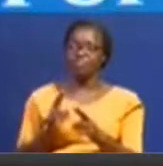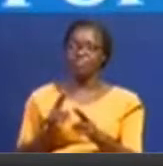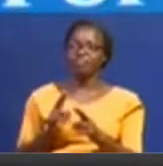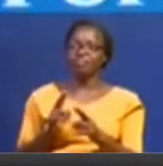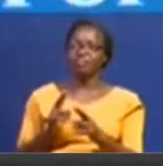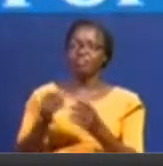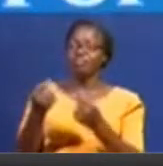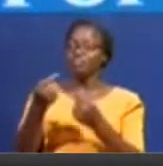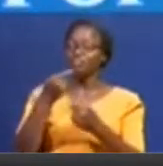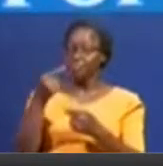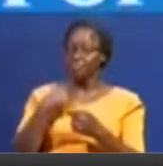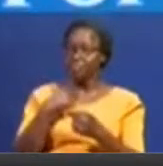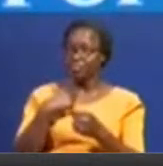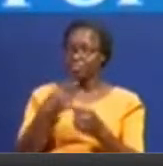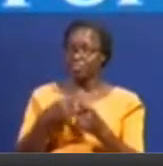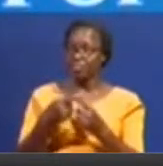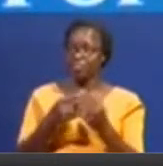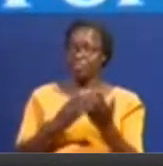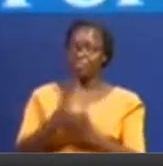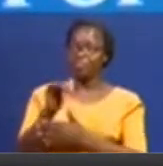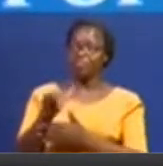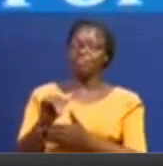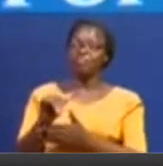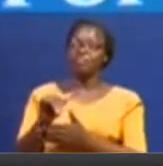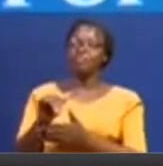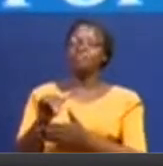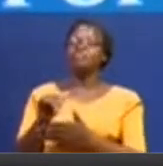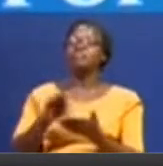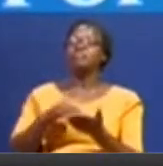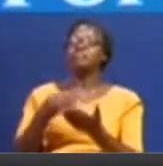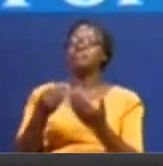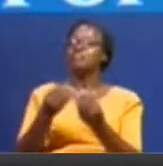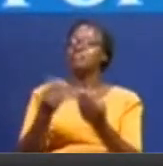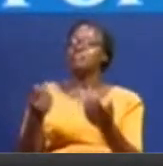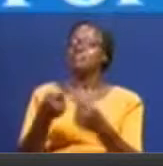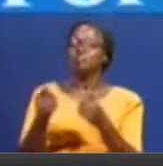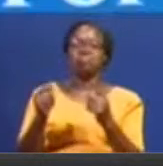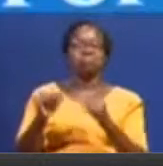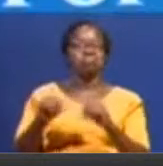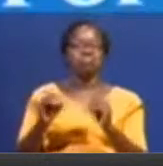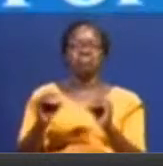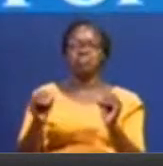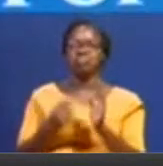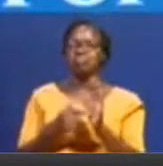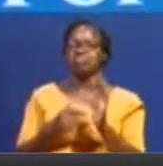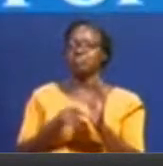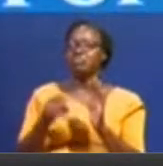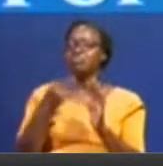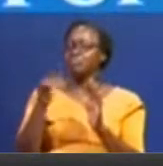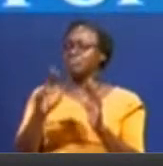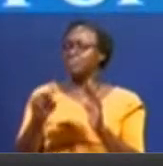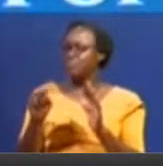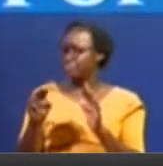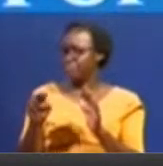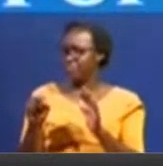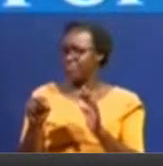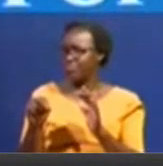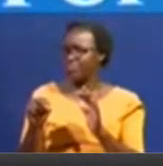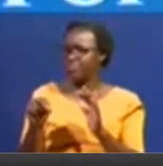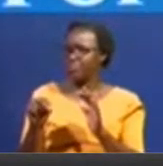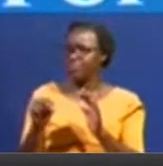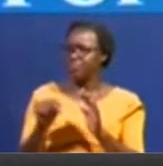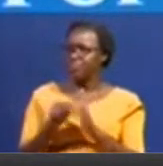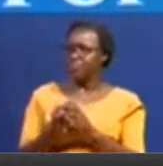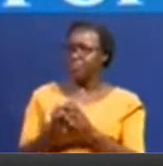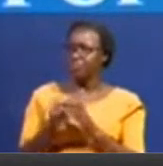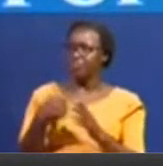would inform me and then I would ensure there are funds available. But I disagreed as to the point where we were saying that